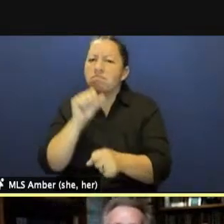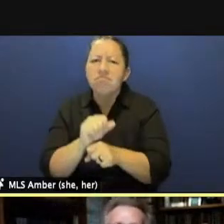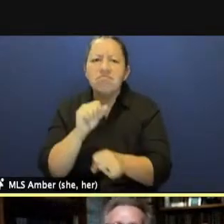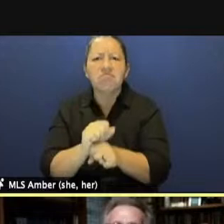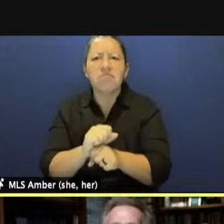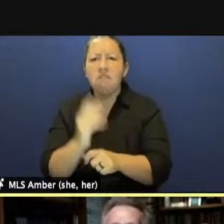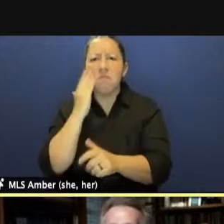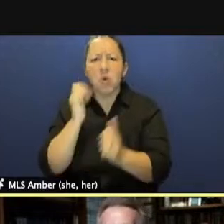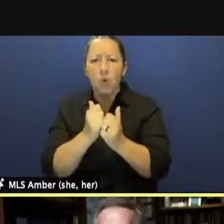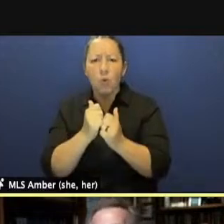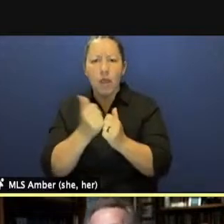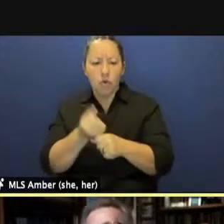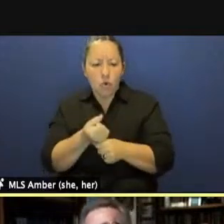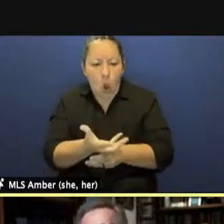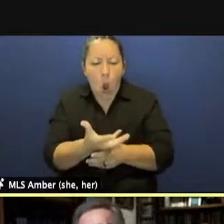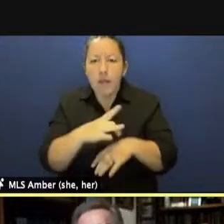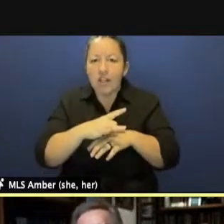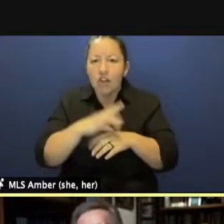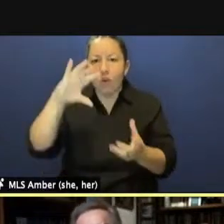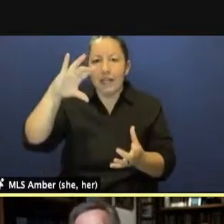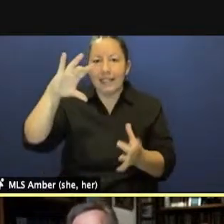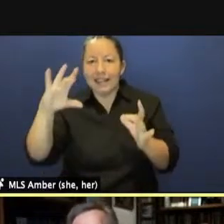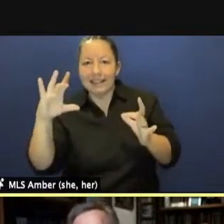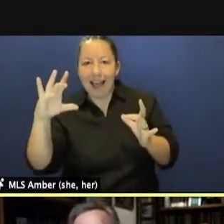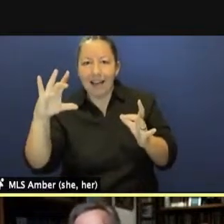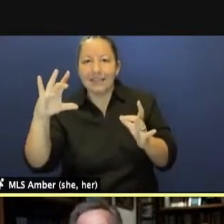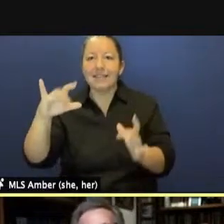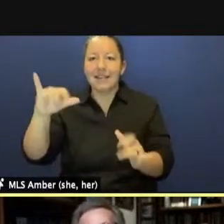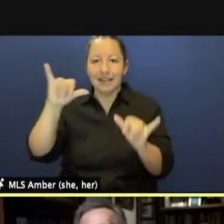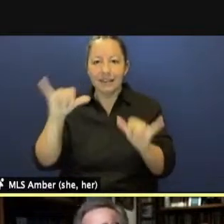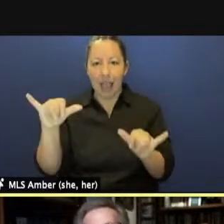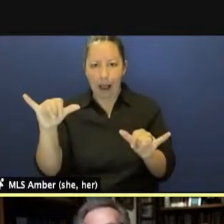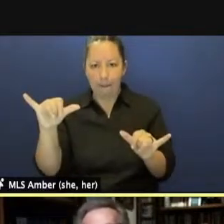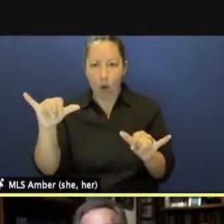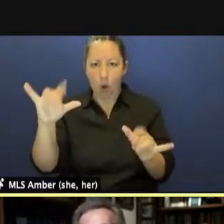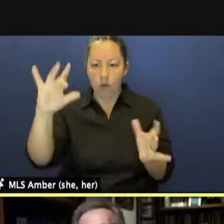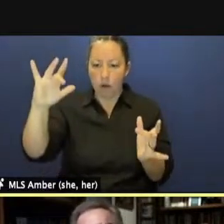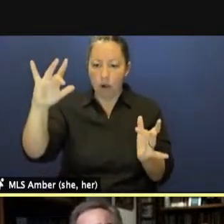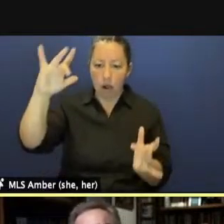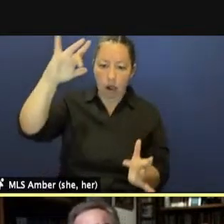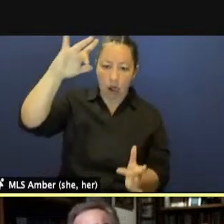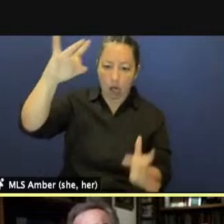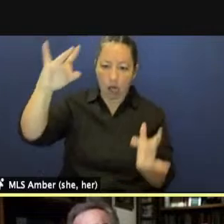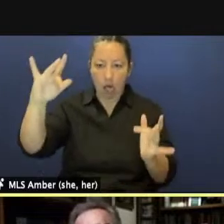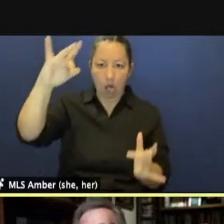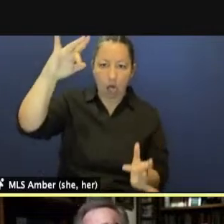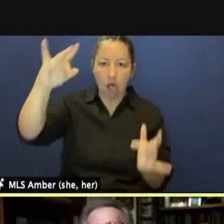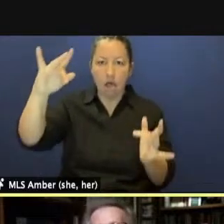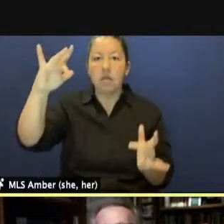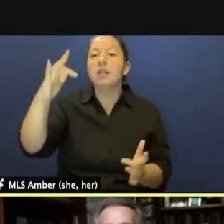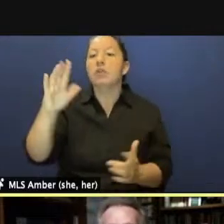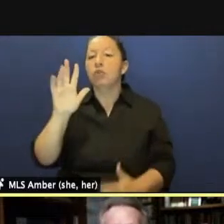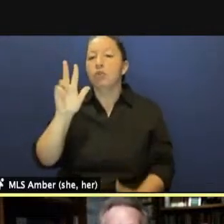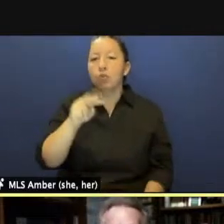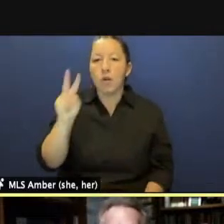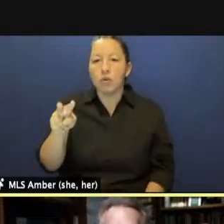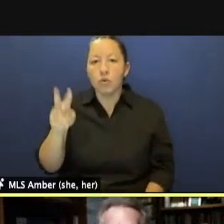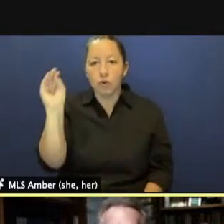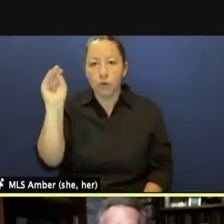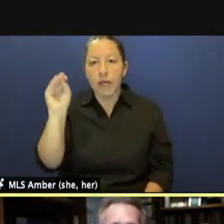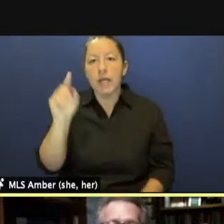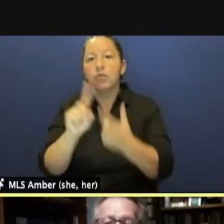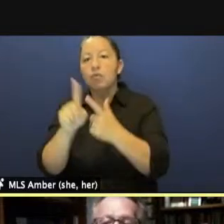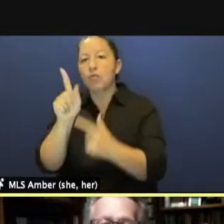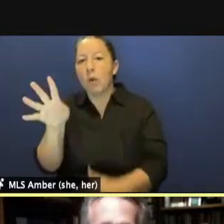the Earth tilt axis stable, moving it only from 22 degrees to 24.5